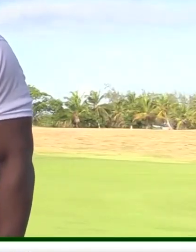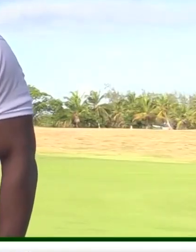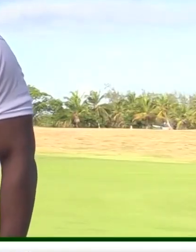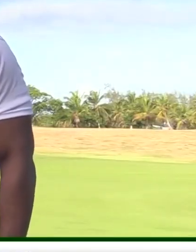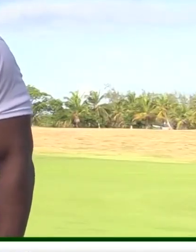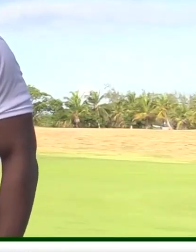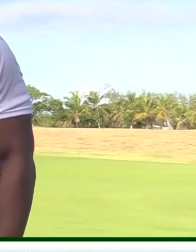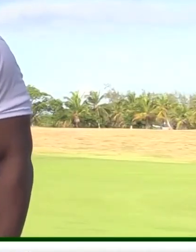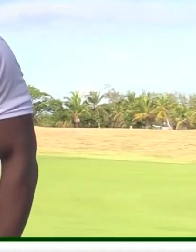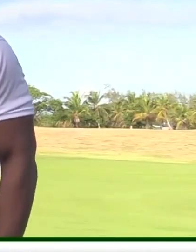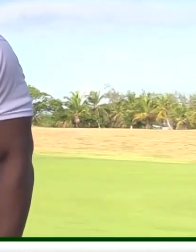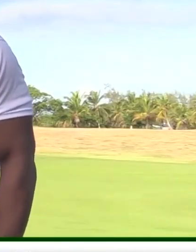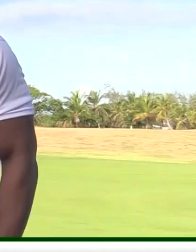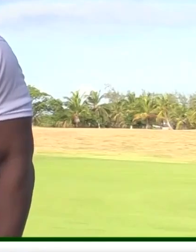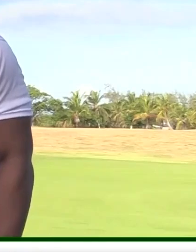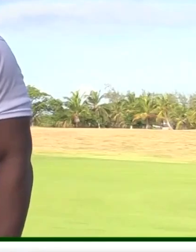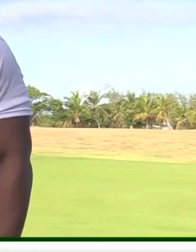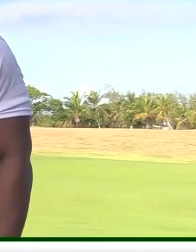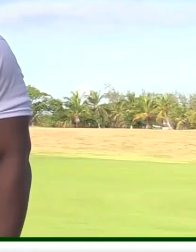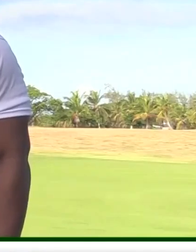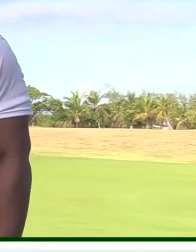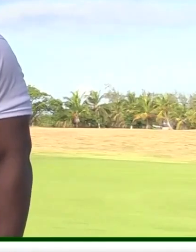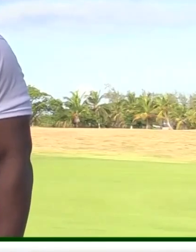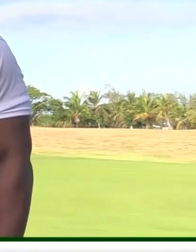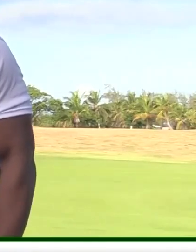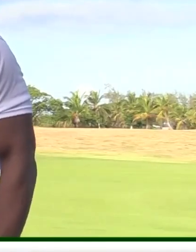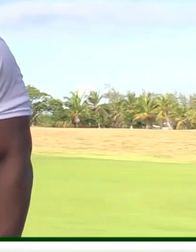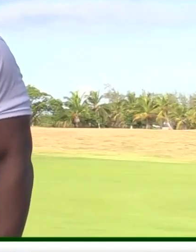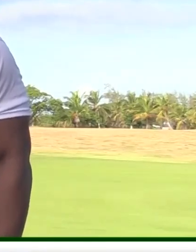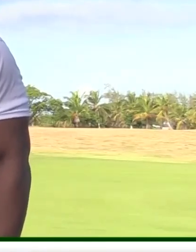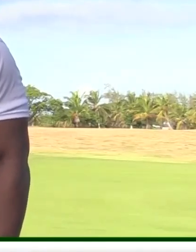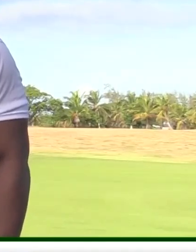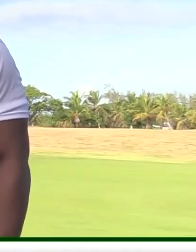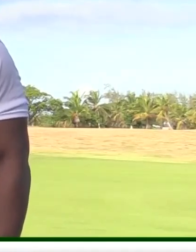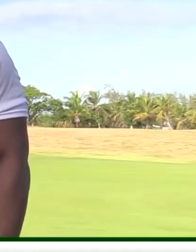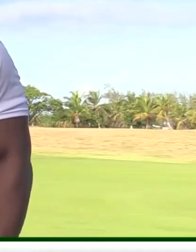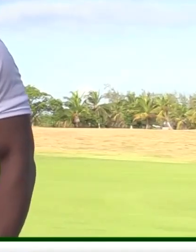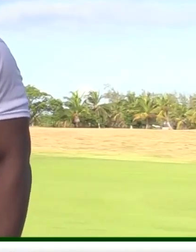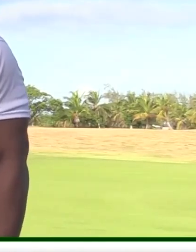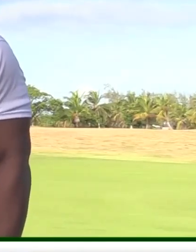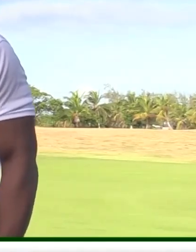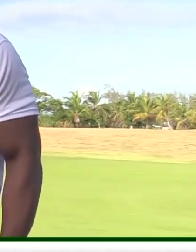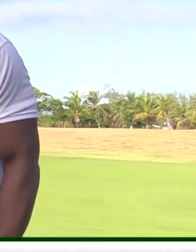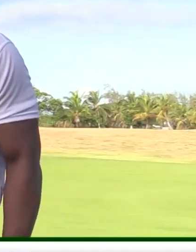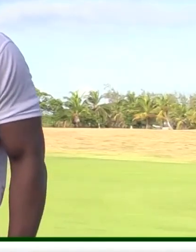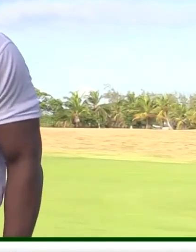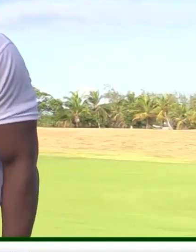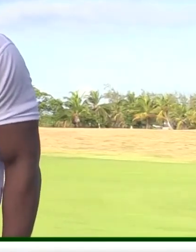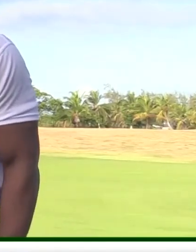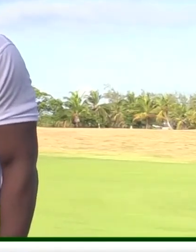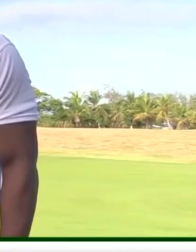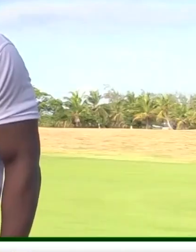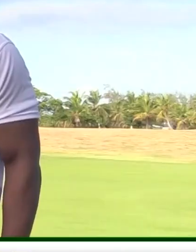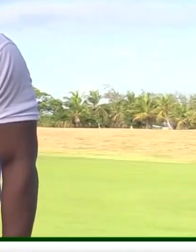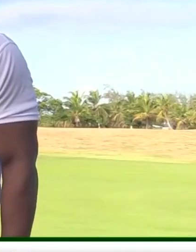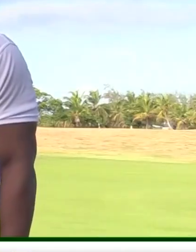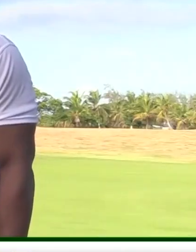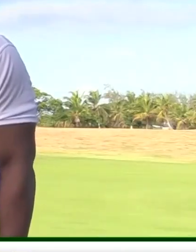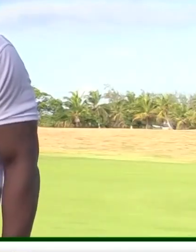And ironically, and then there's one guy from the Congo Republic of Africa who's actually participating in the tournament today as well.